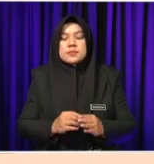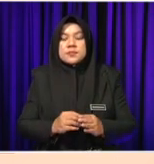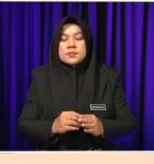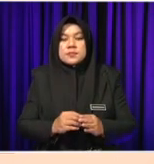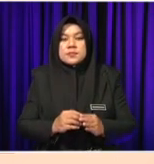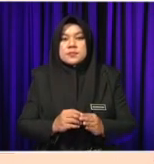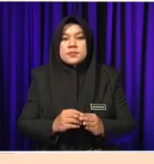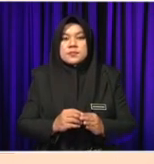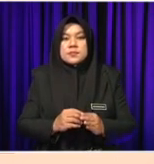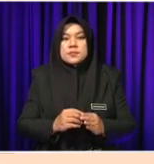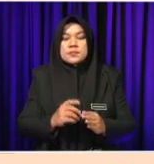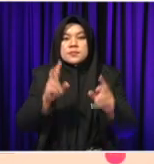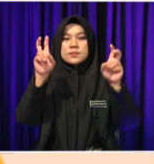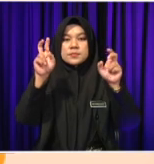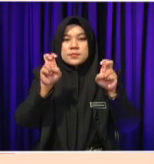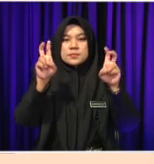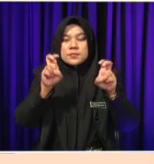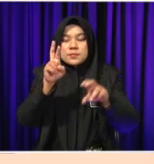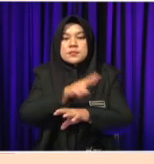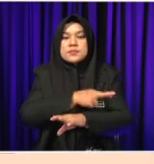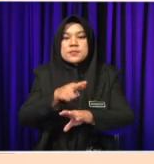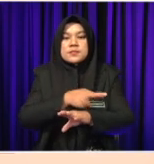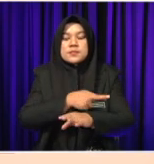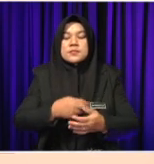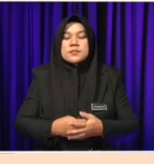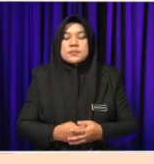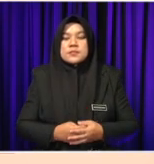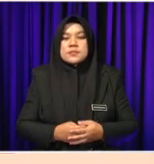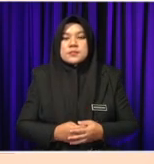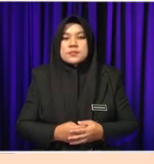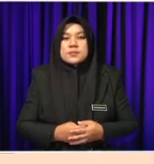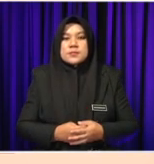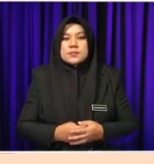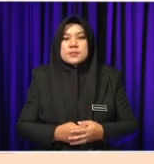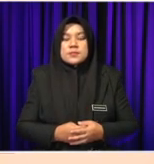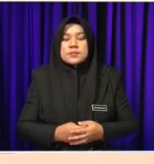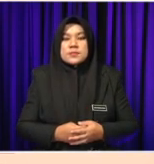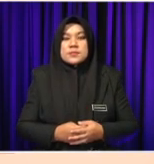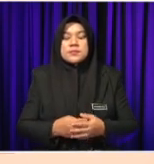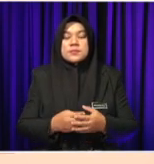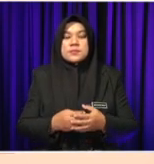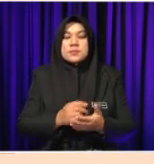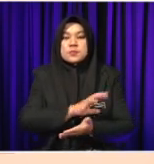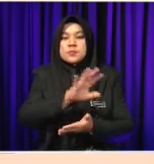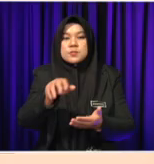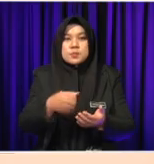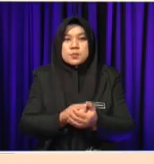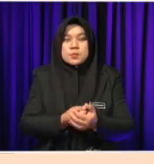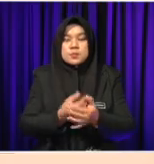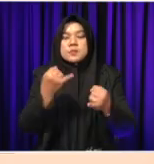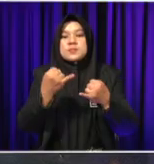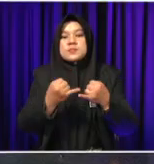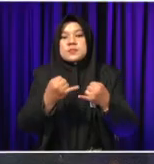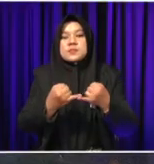what is stanza, team and also rhyme, correct. Great. So, having said that, Shafika. We have come to the end